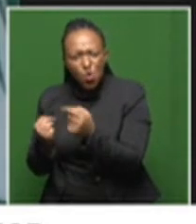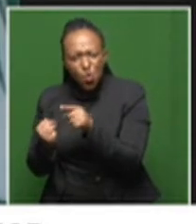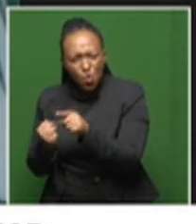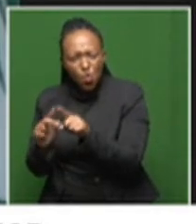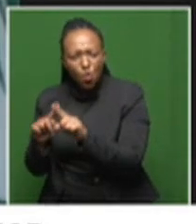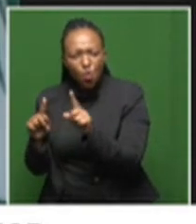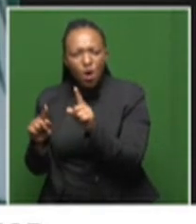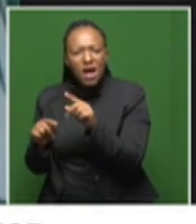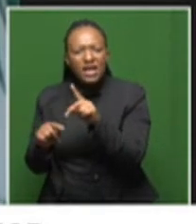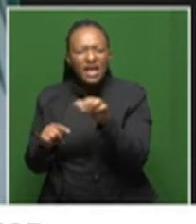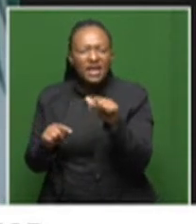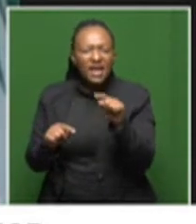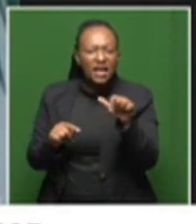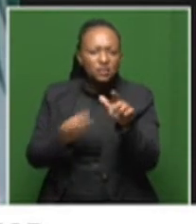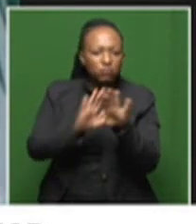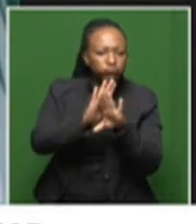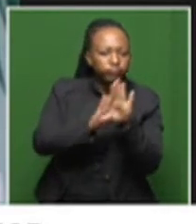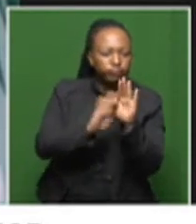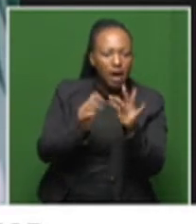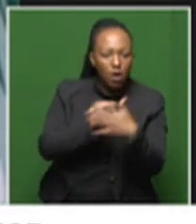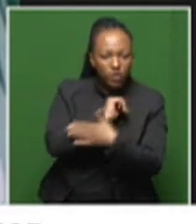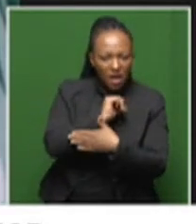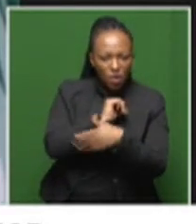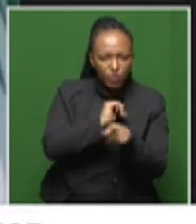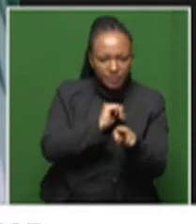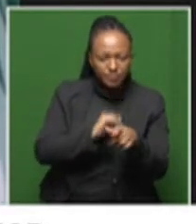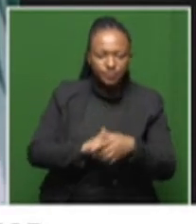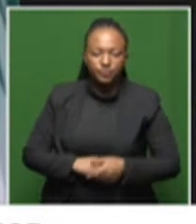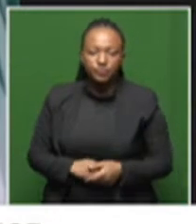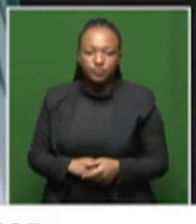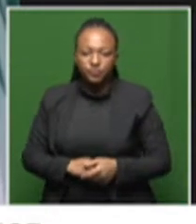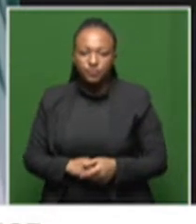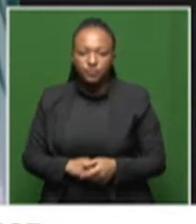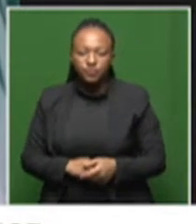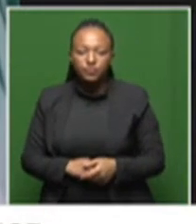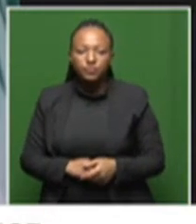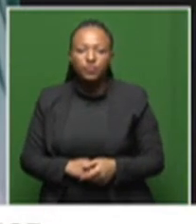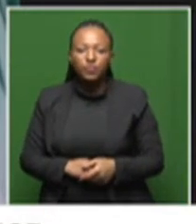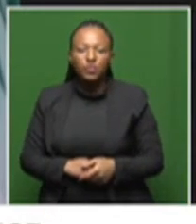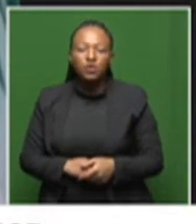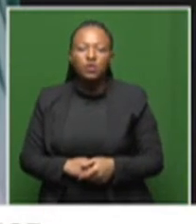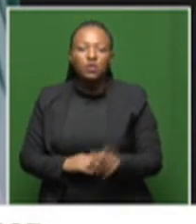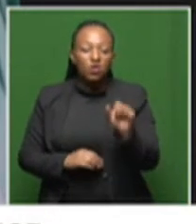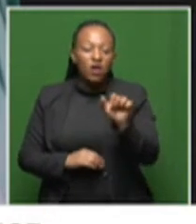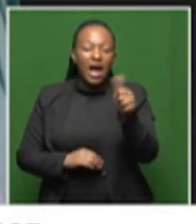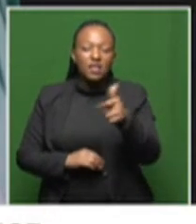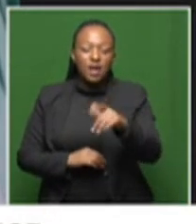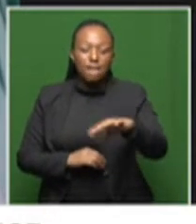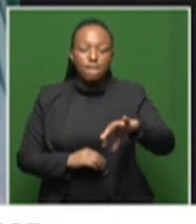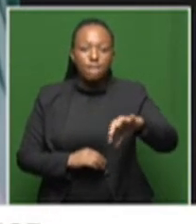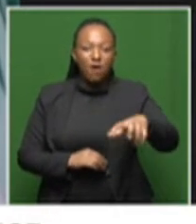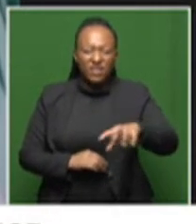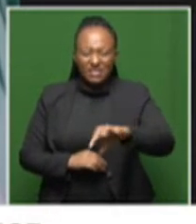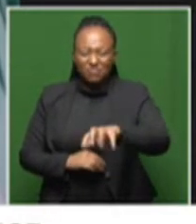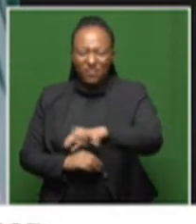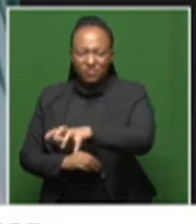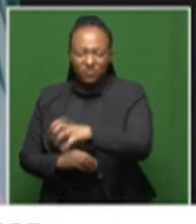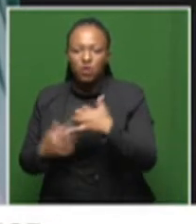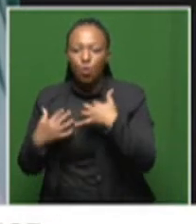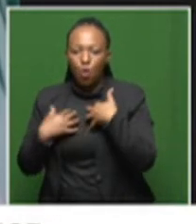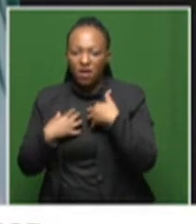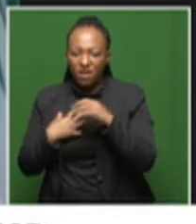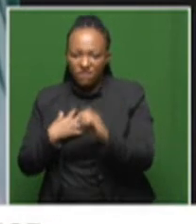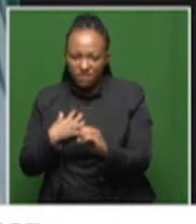Delta variant in the country. As I've already mentioned, we are also worried about various provinces, and we continue to give